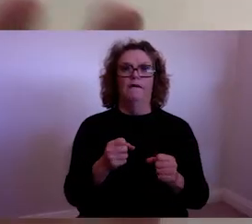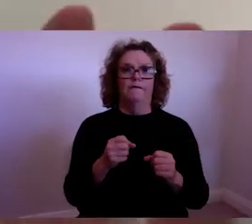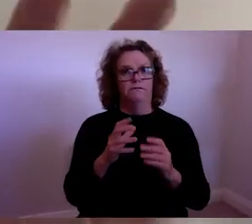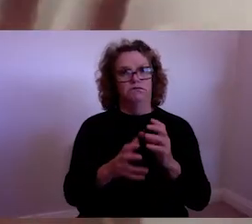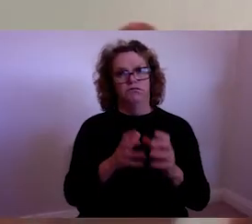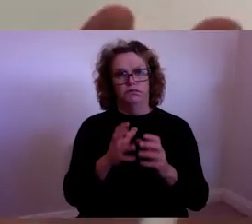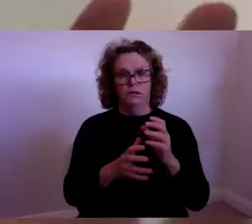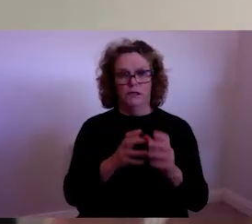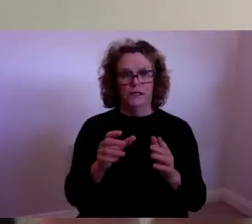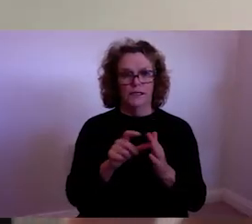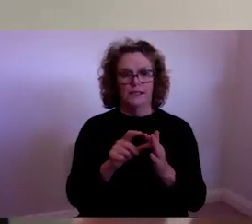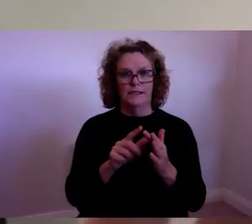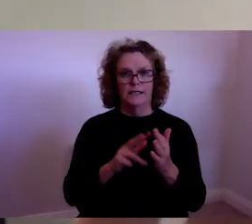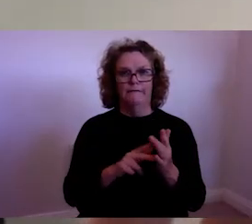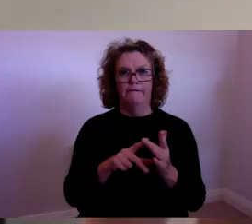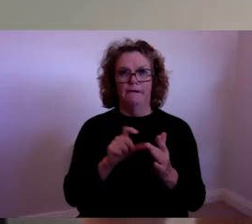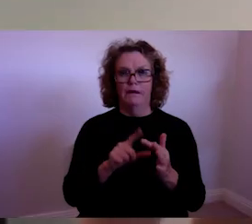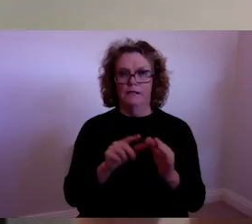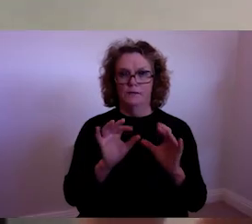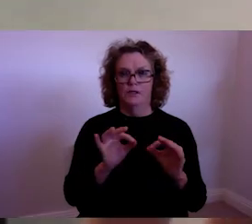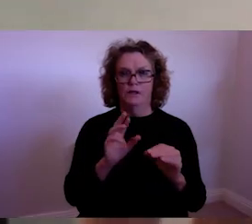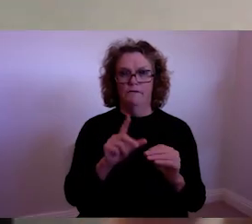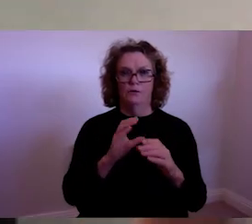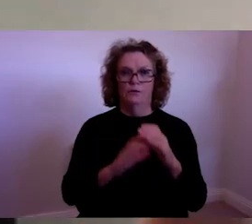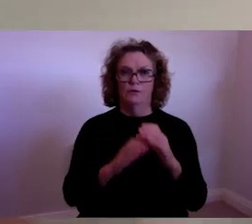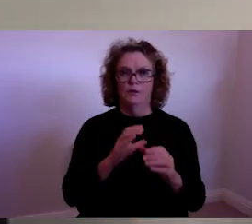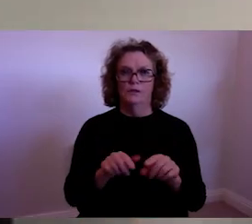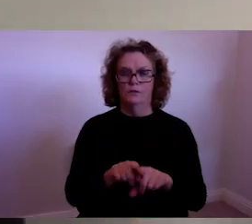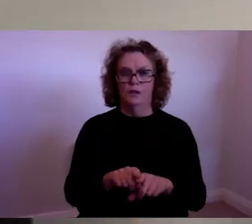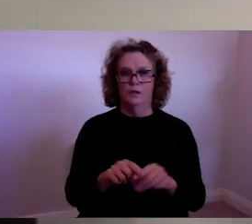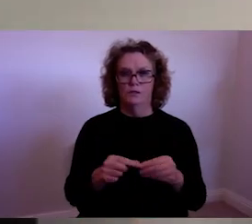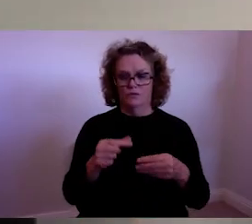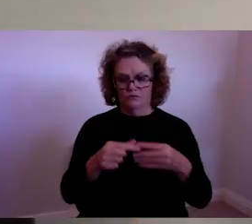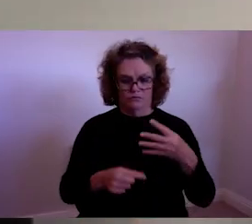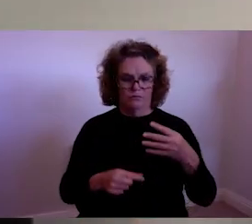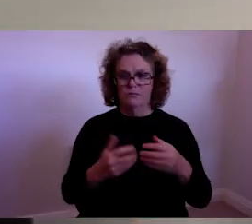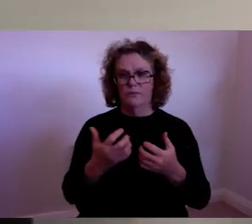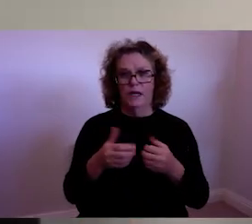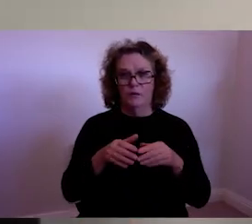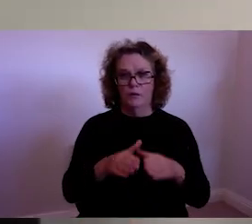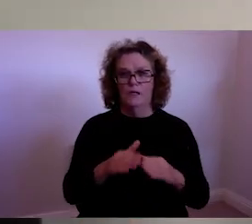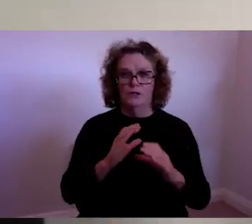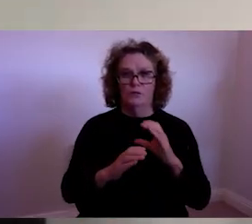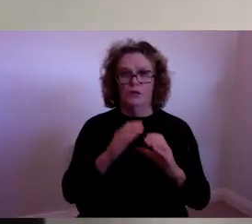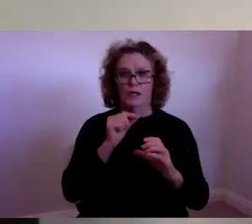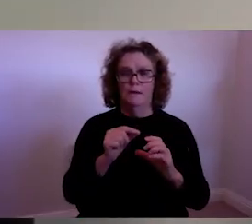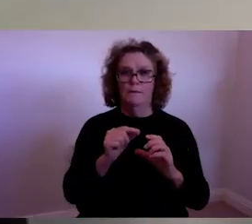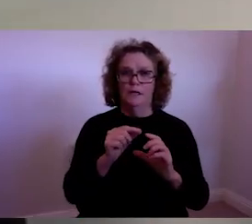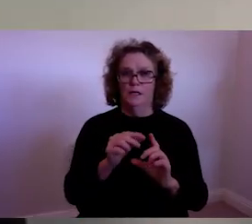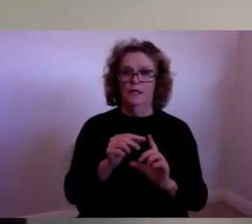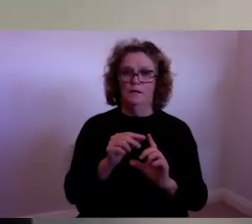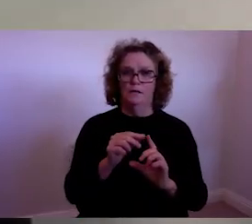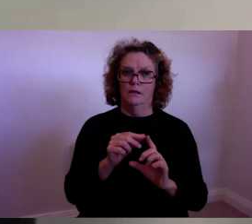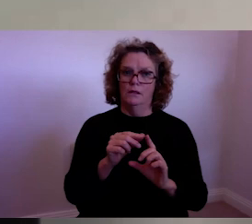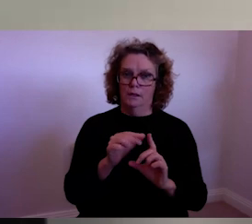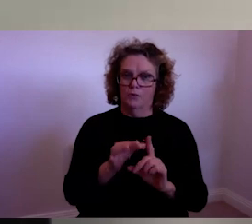a range of different ways that communication can be enhanced. And I think that that is individual, and that really takes care